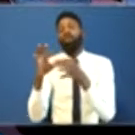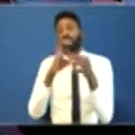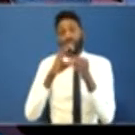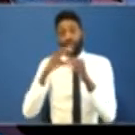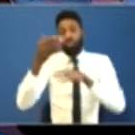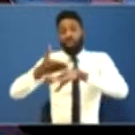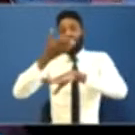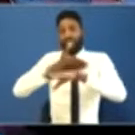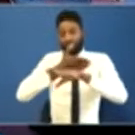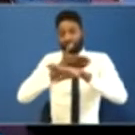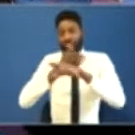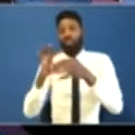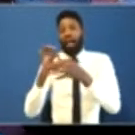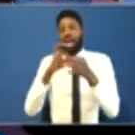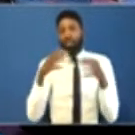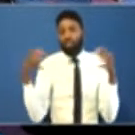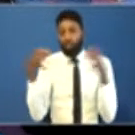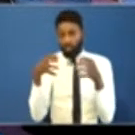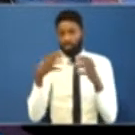appreciate him